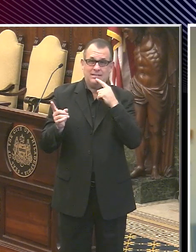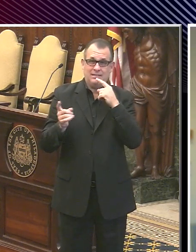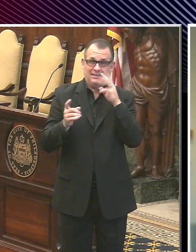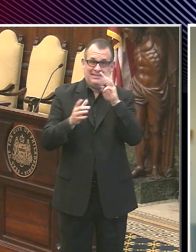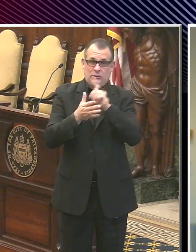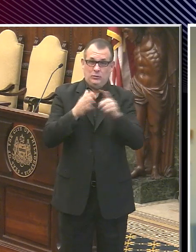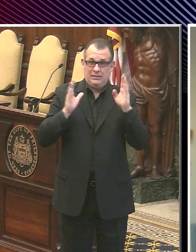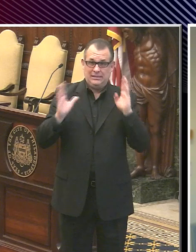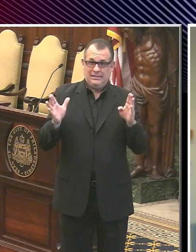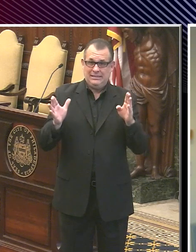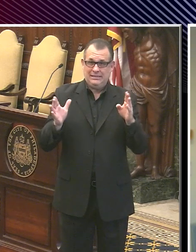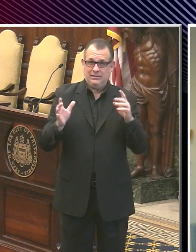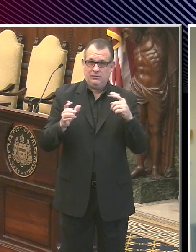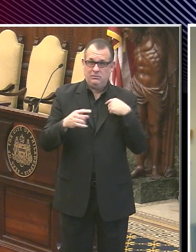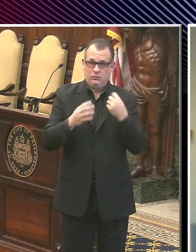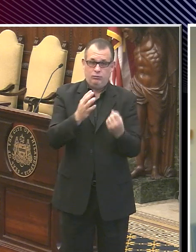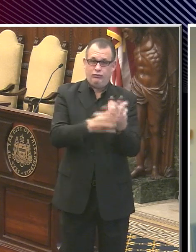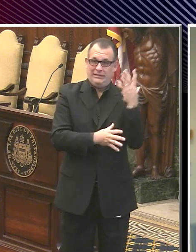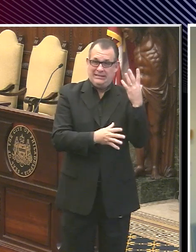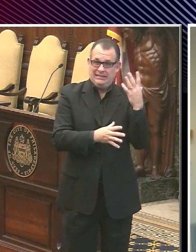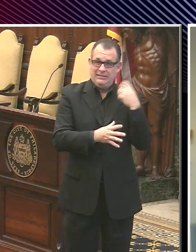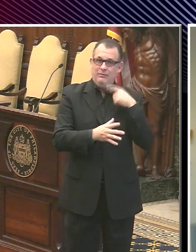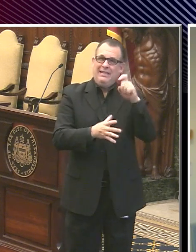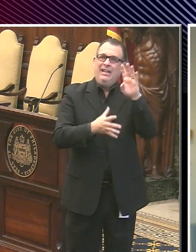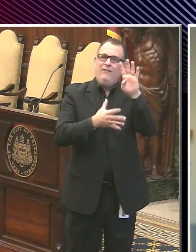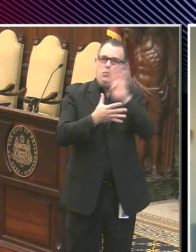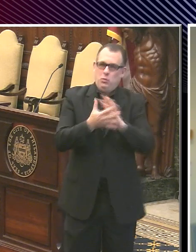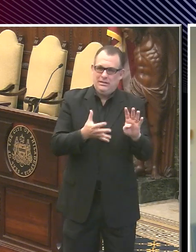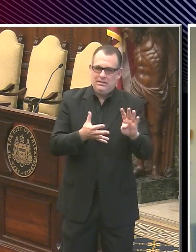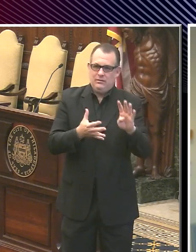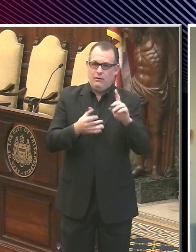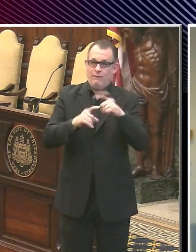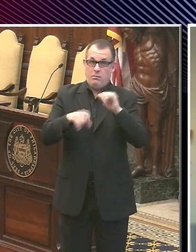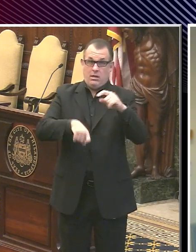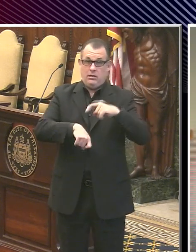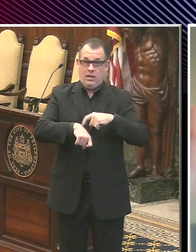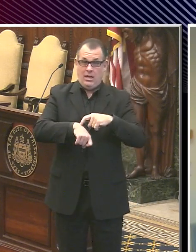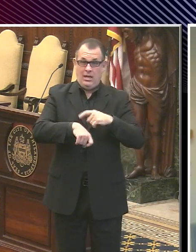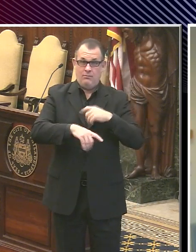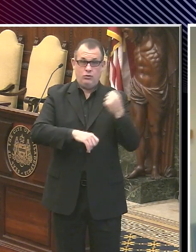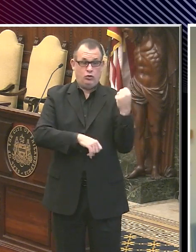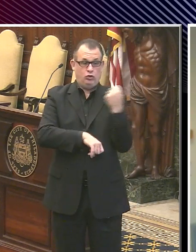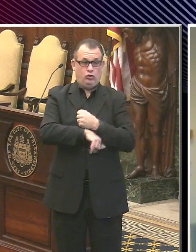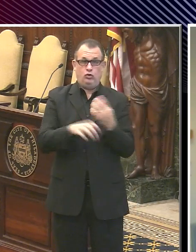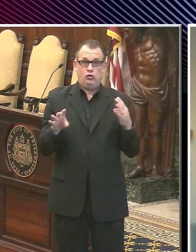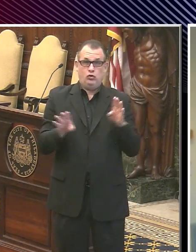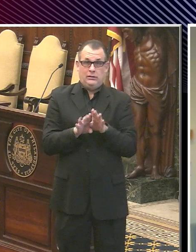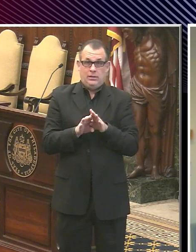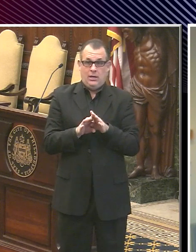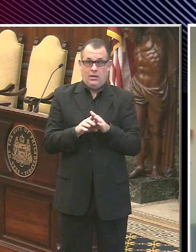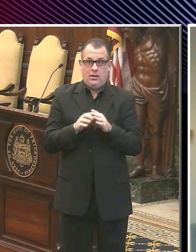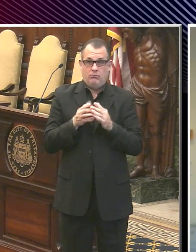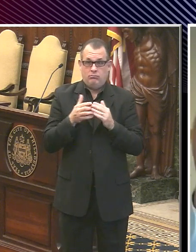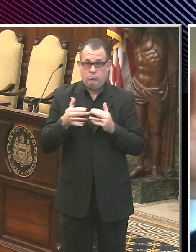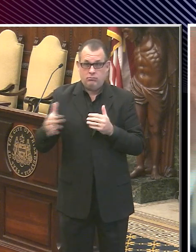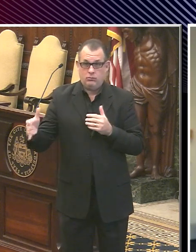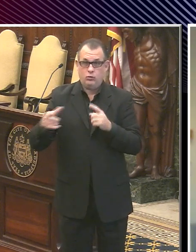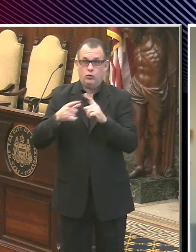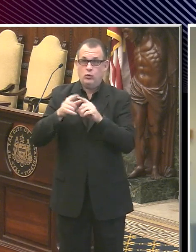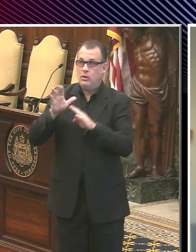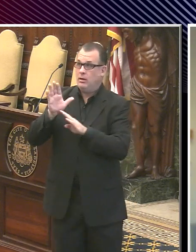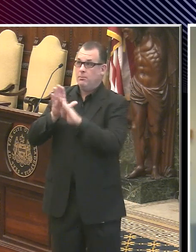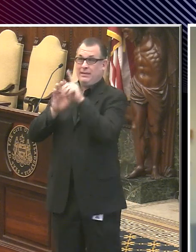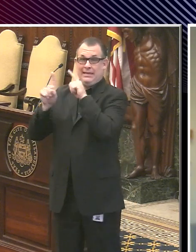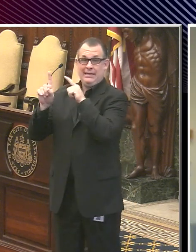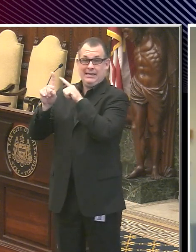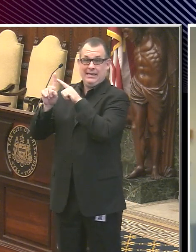that it took us 4 weeks from the time that we did the shutdown till we peaked. And it was more than